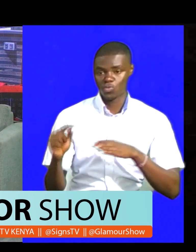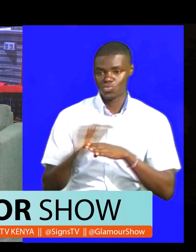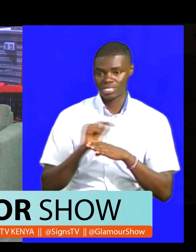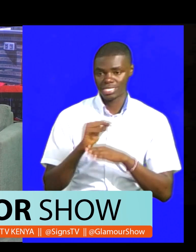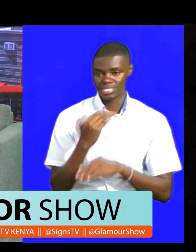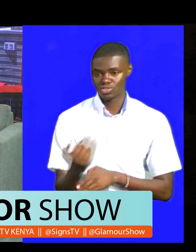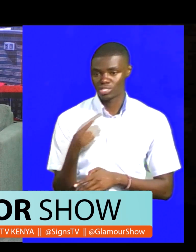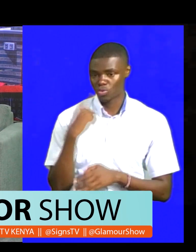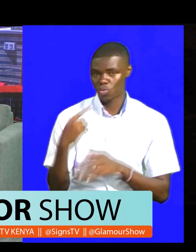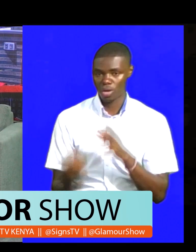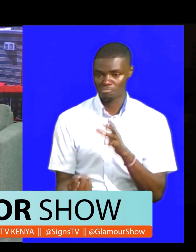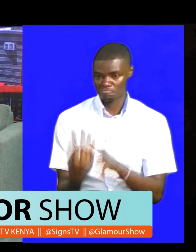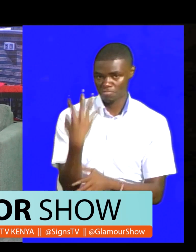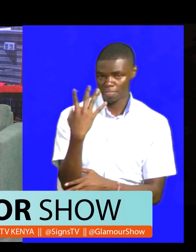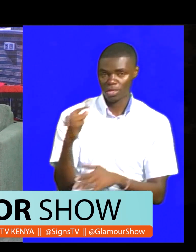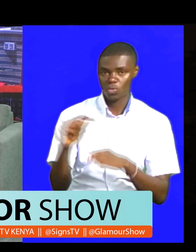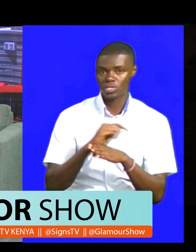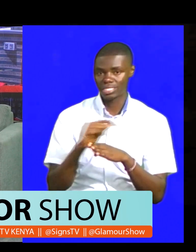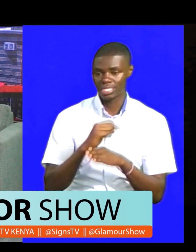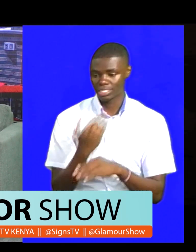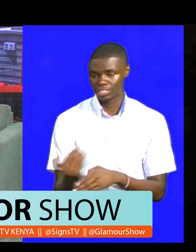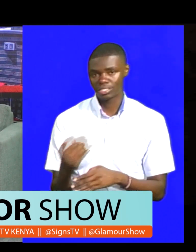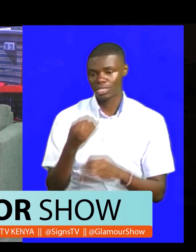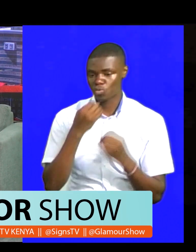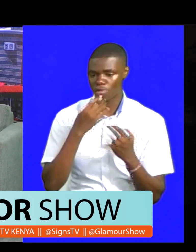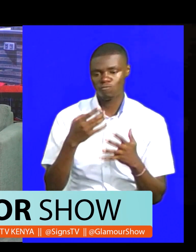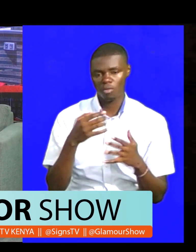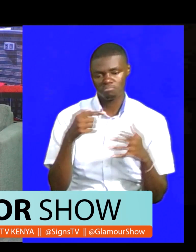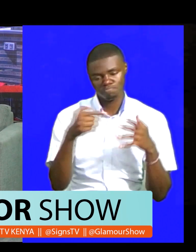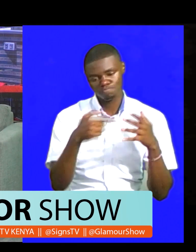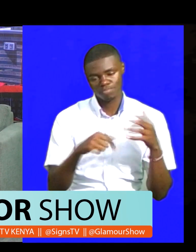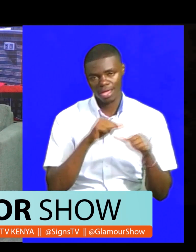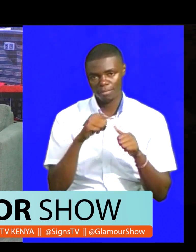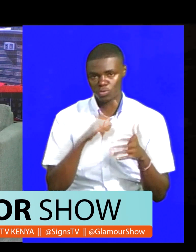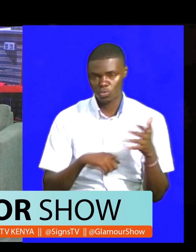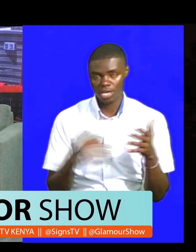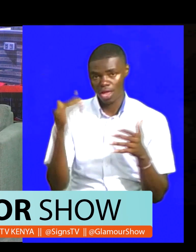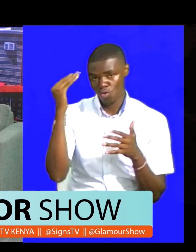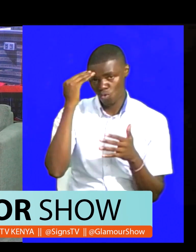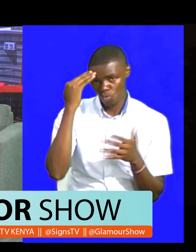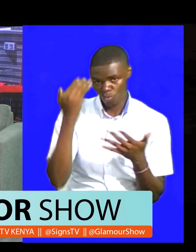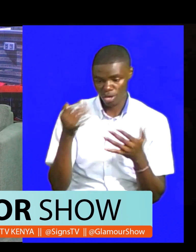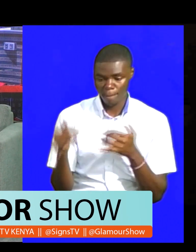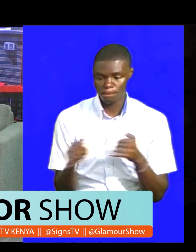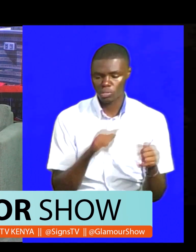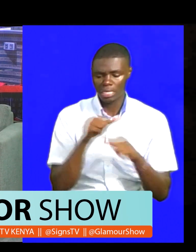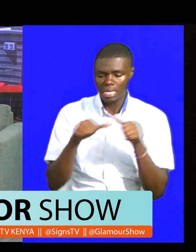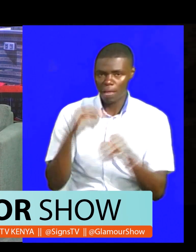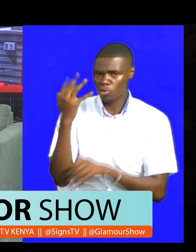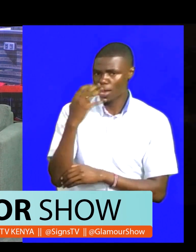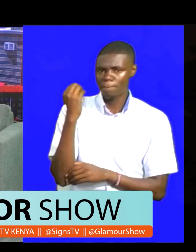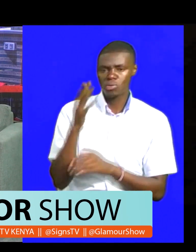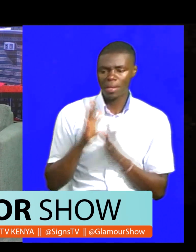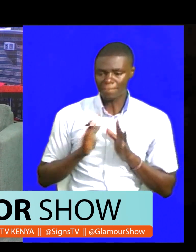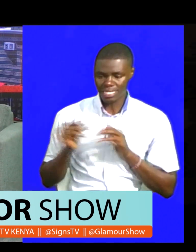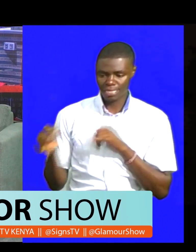who are coming up, we train kids and tell them what it's all about, and let them know that modeling is not just a matter of beauty and